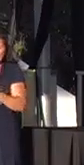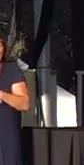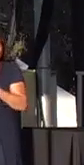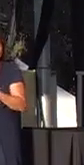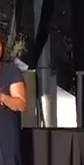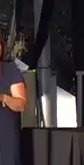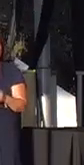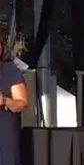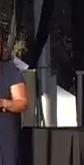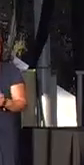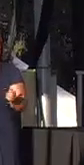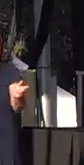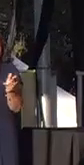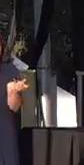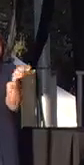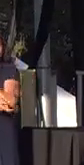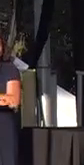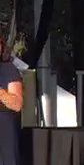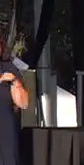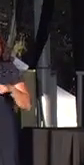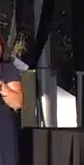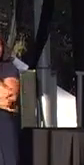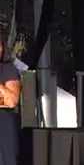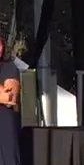this country.